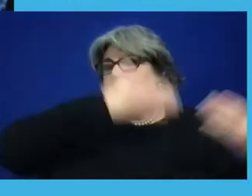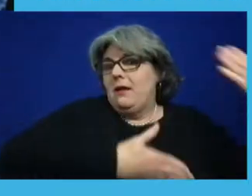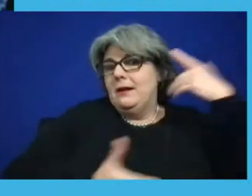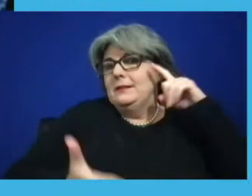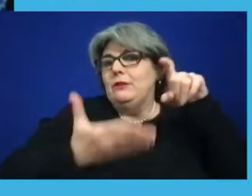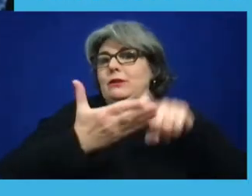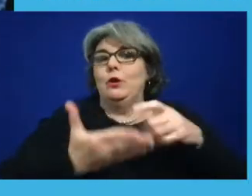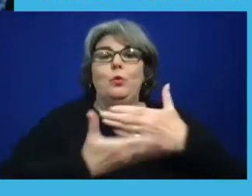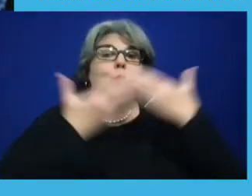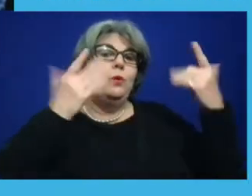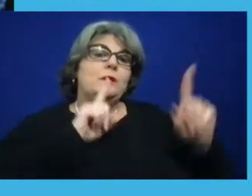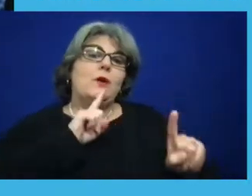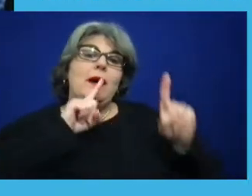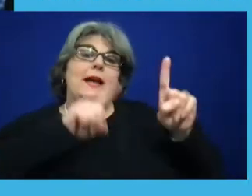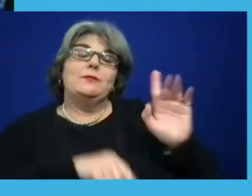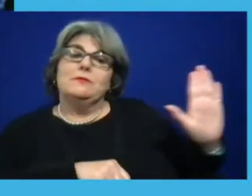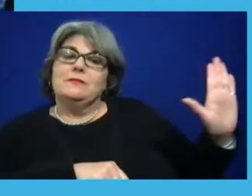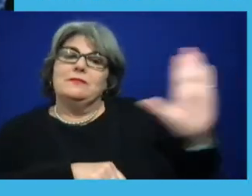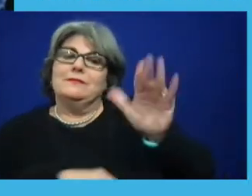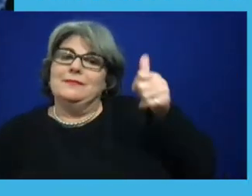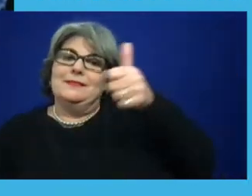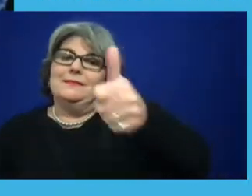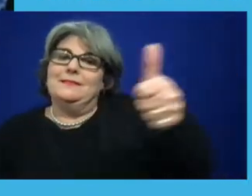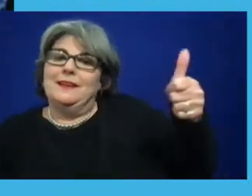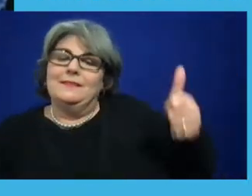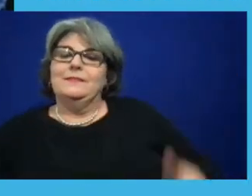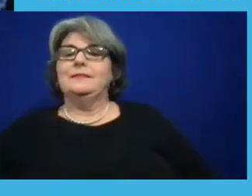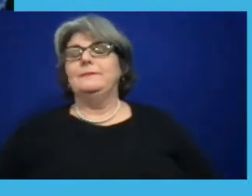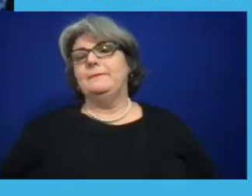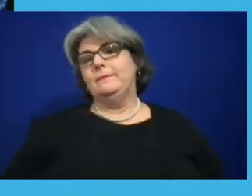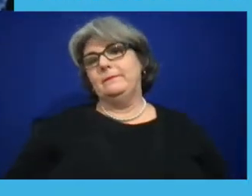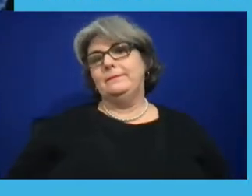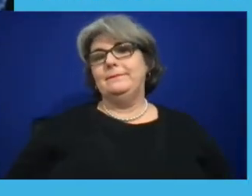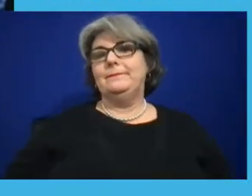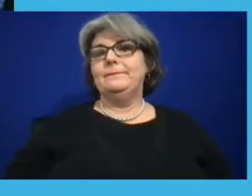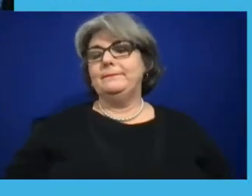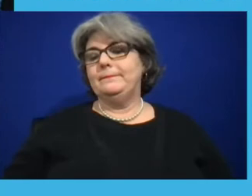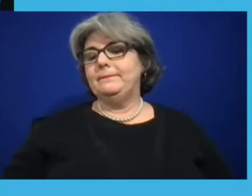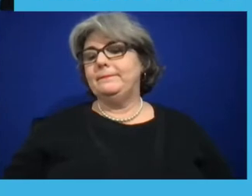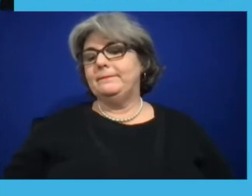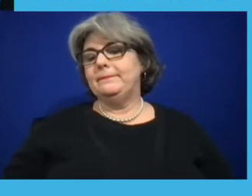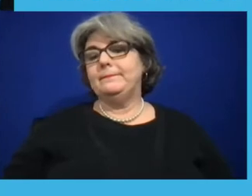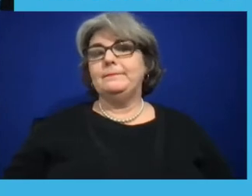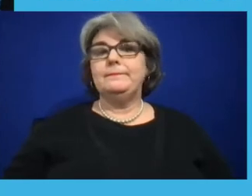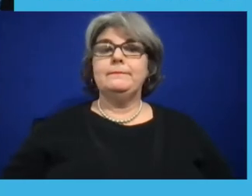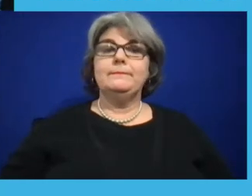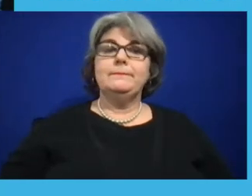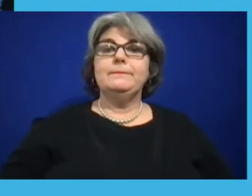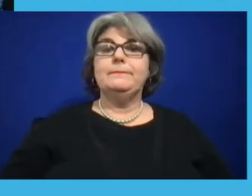blame, because that way you may not notice that they've got no answers of their own.